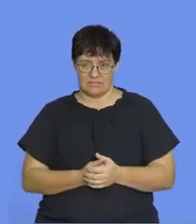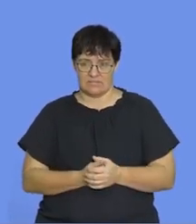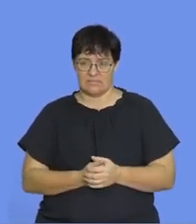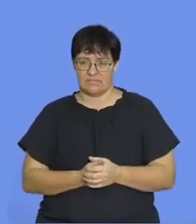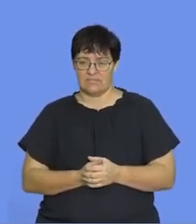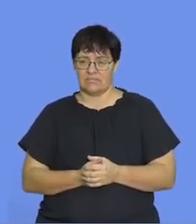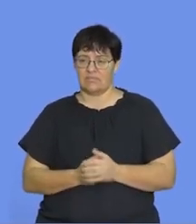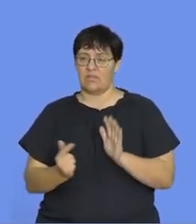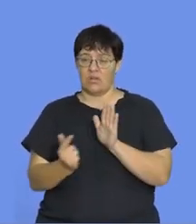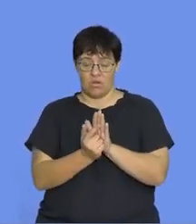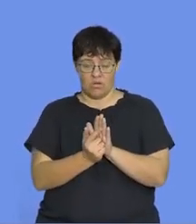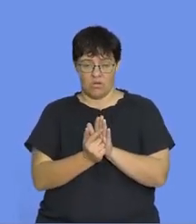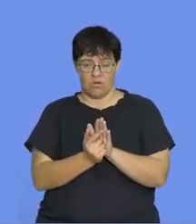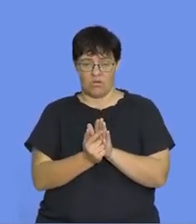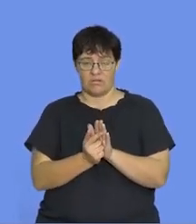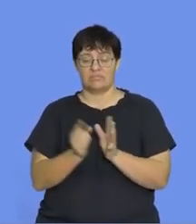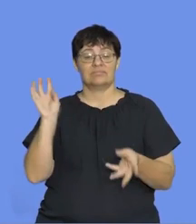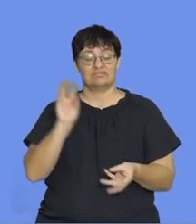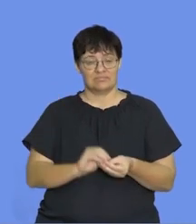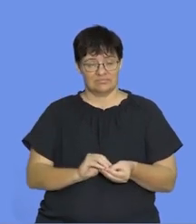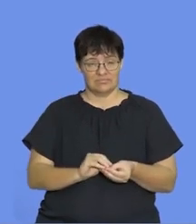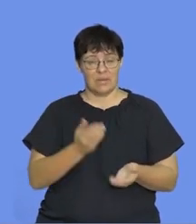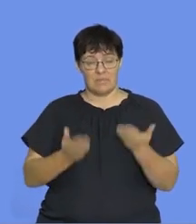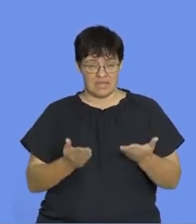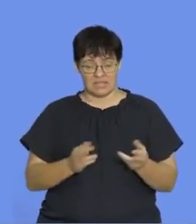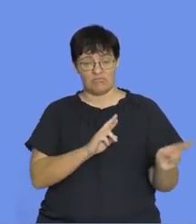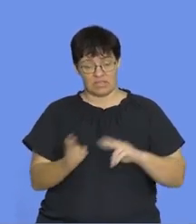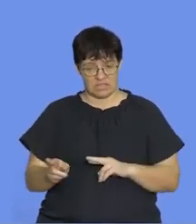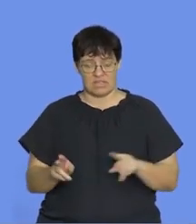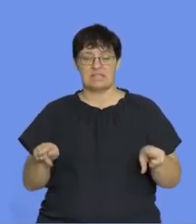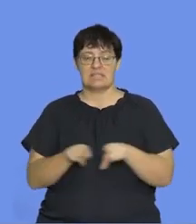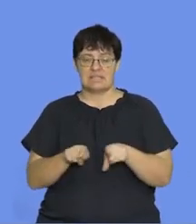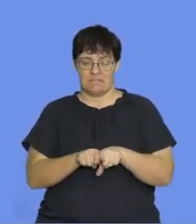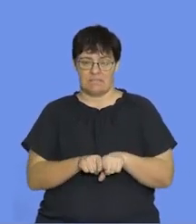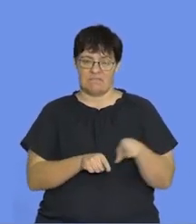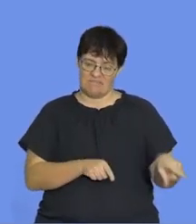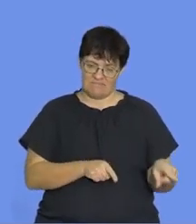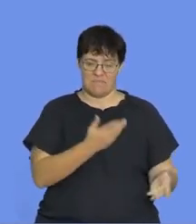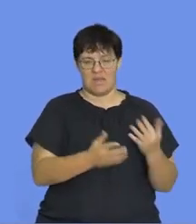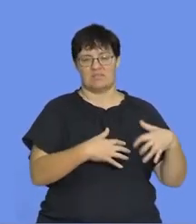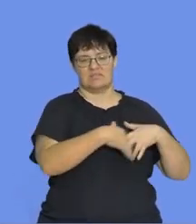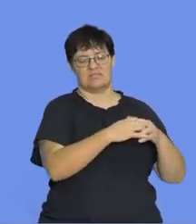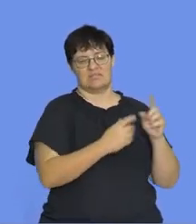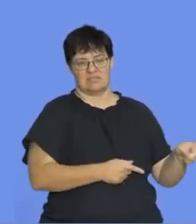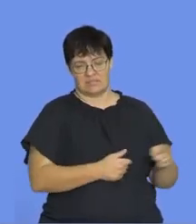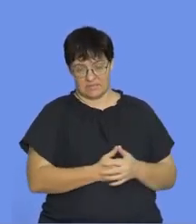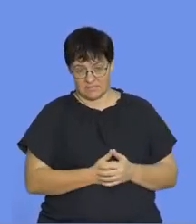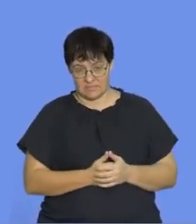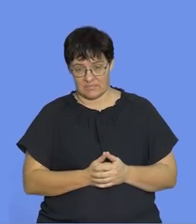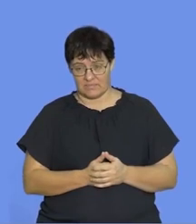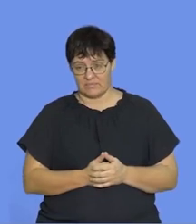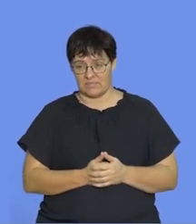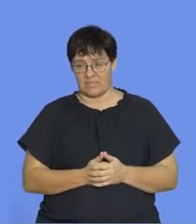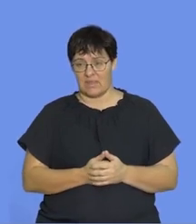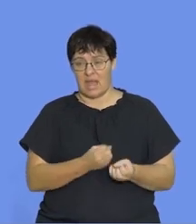also the sum of masses of the reactant is equal to the sum of masses of the products, and the number of